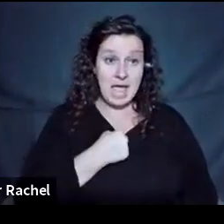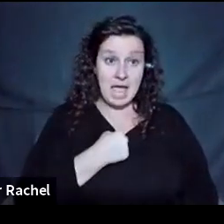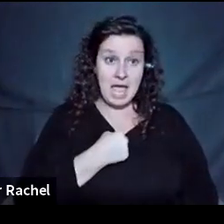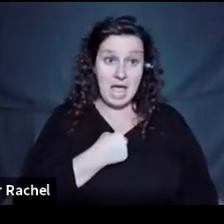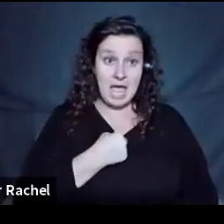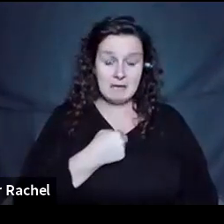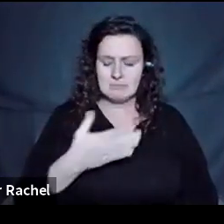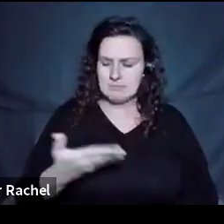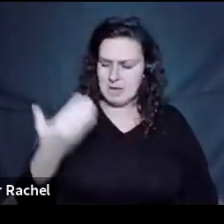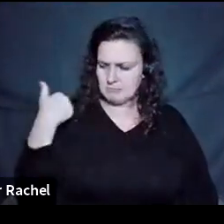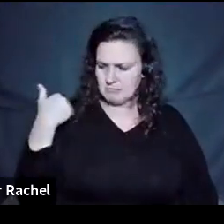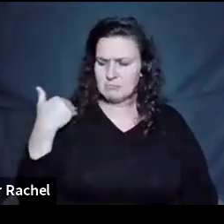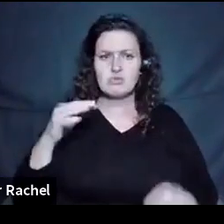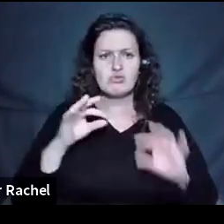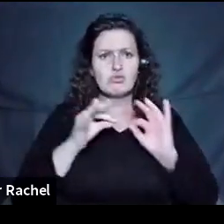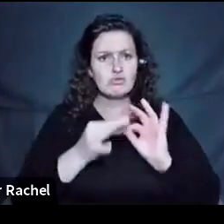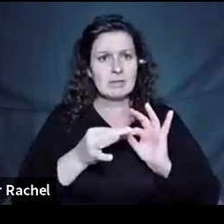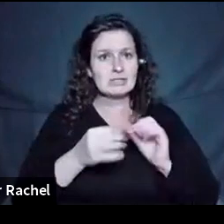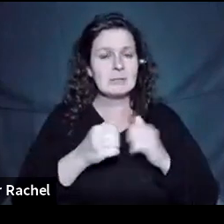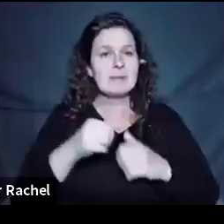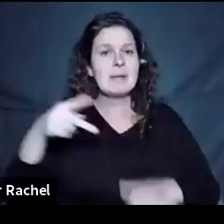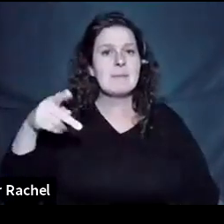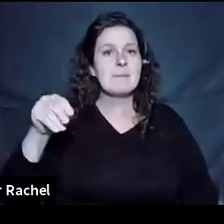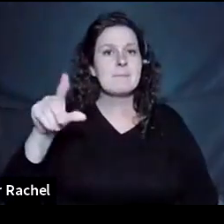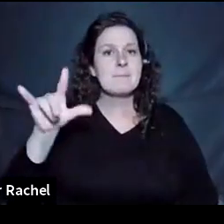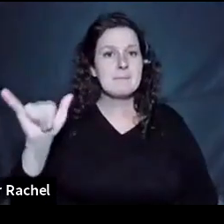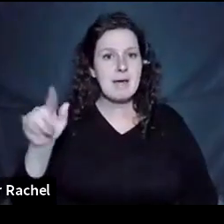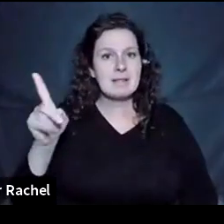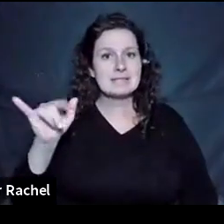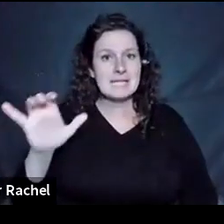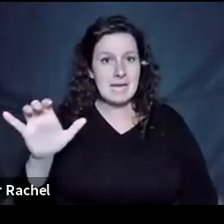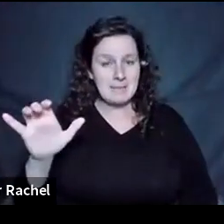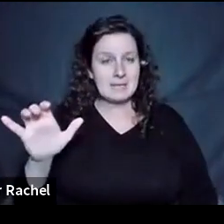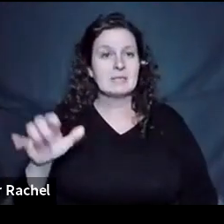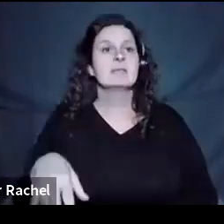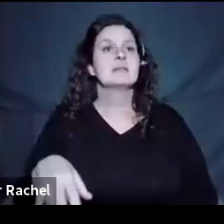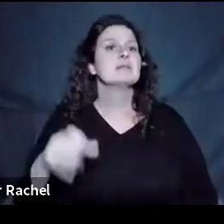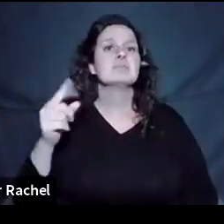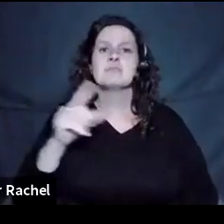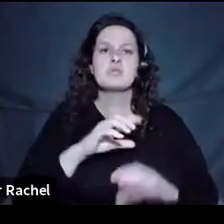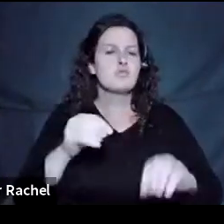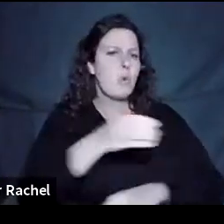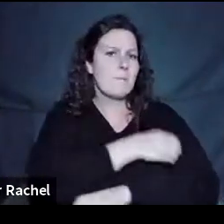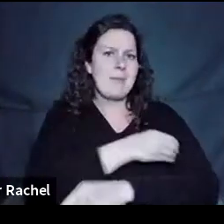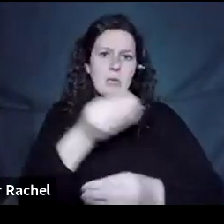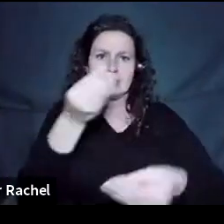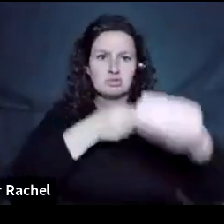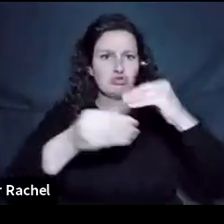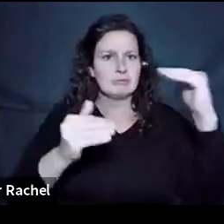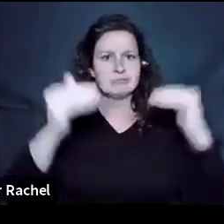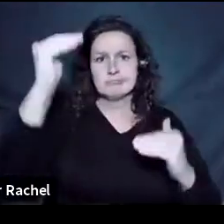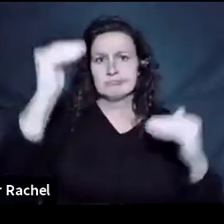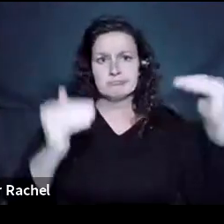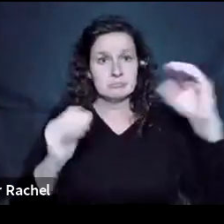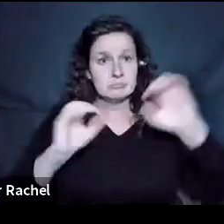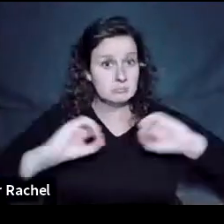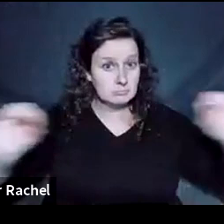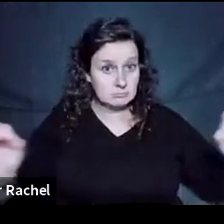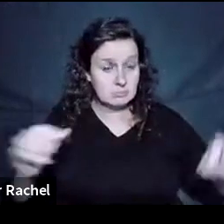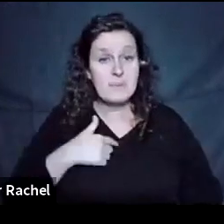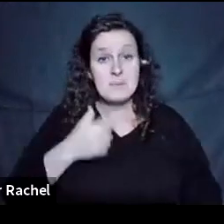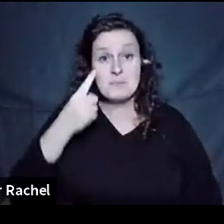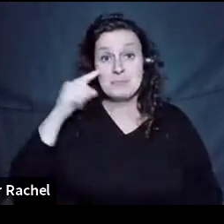My last relationship, I was in a poly dynamic, but we were not in a power exchange dynamic. In this